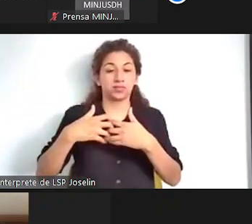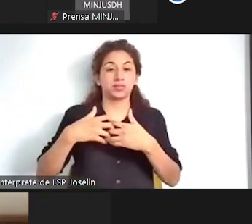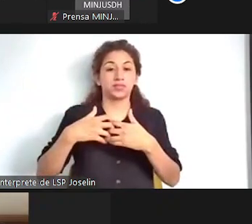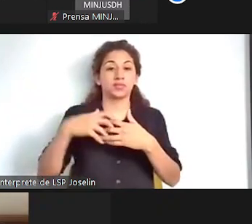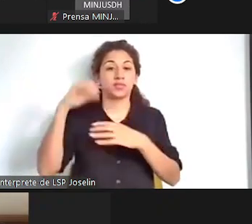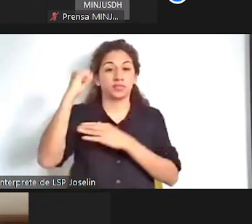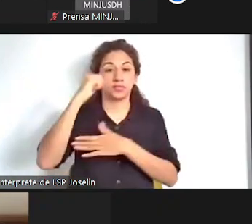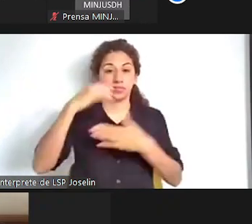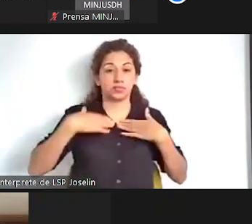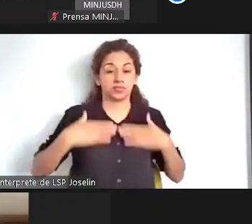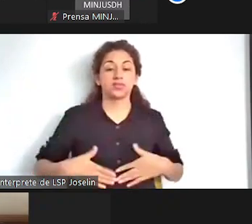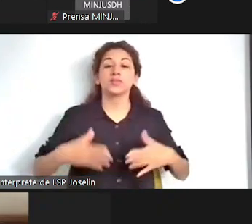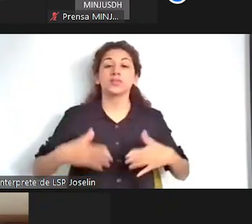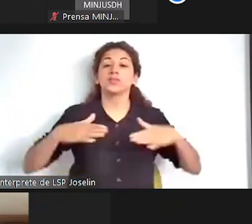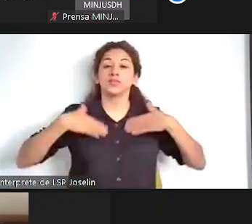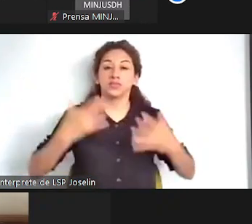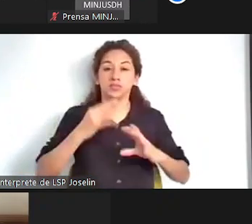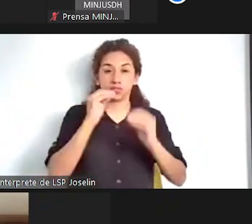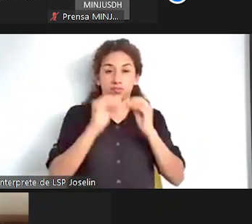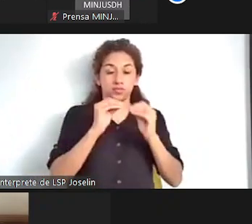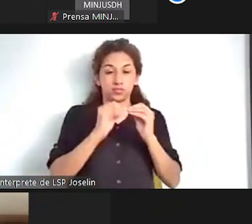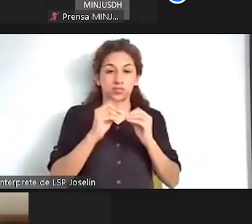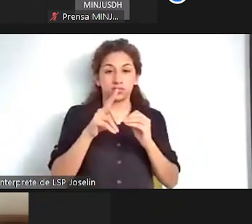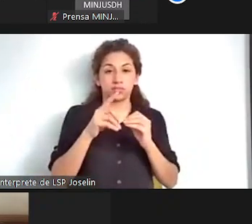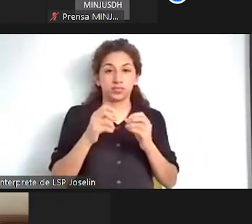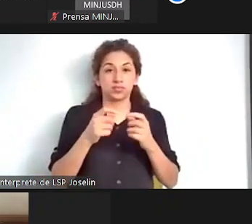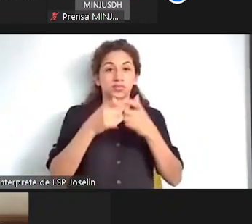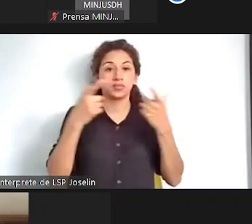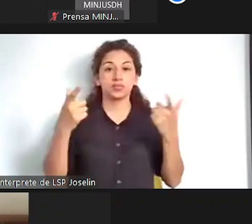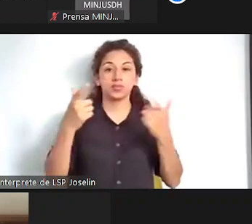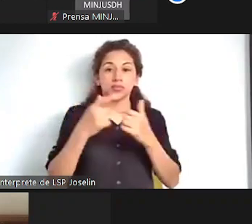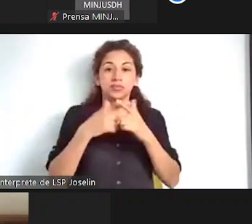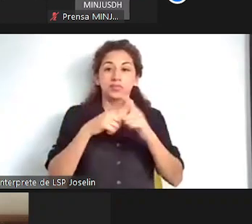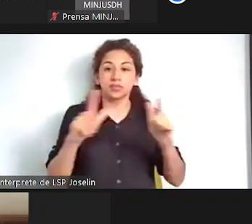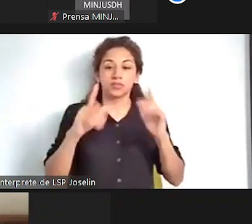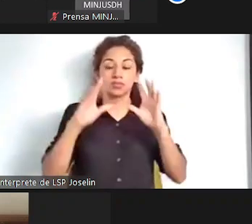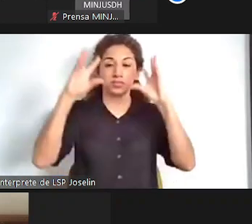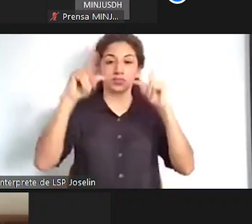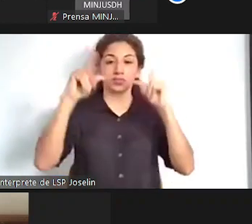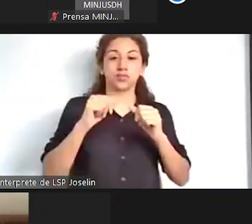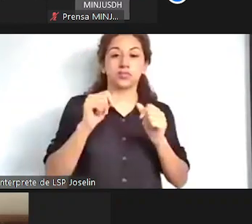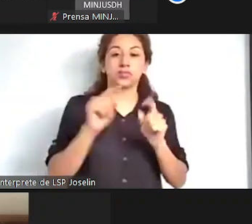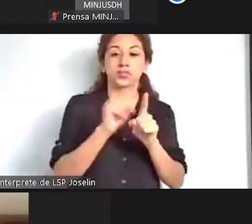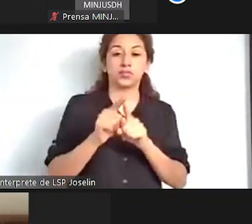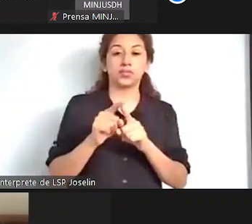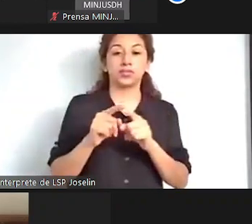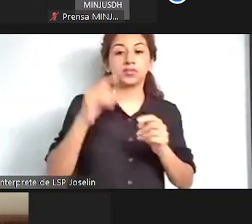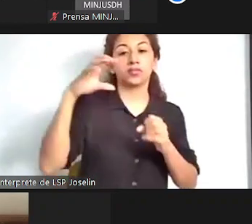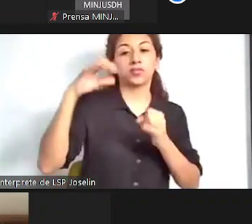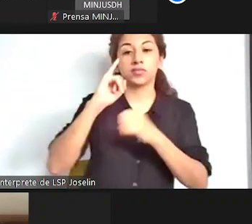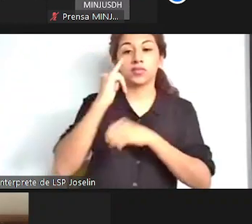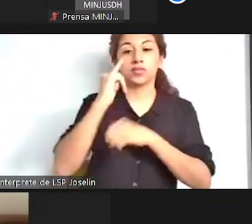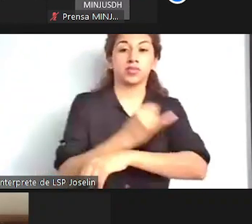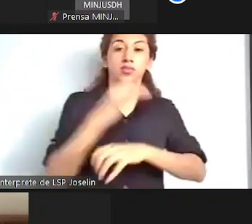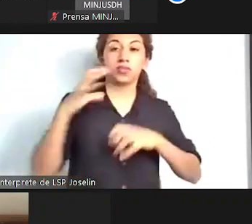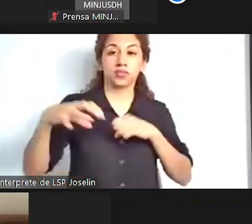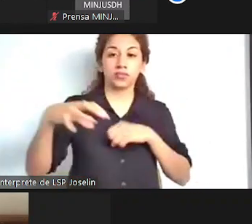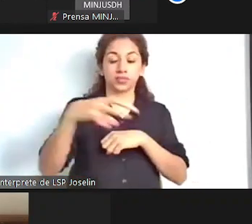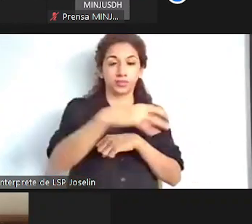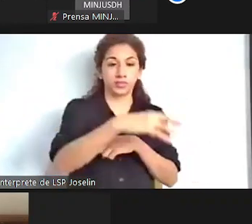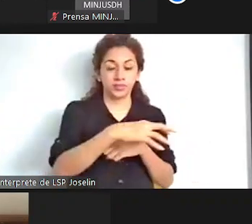the national plan could contribute in the guarantee of the freedom of association and reinforcement of